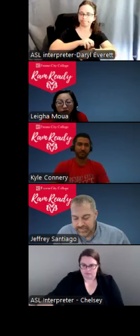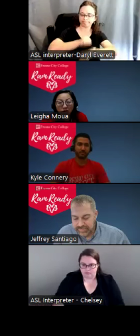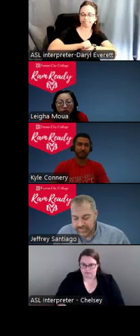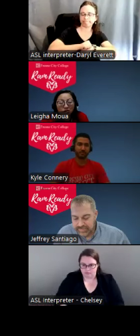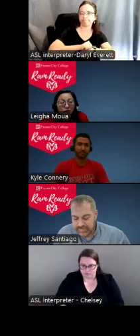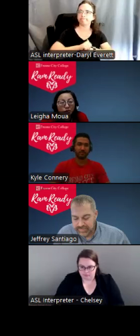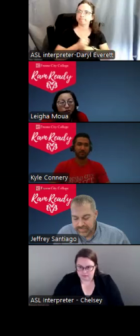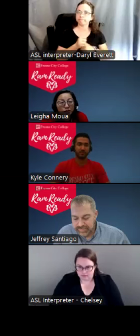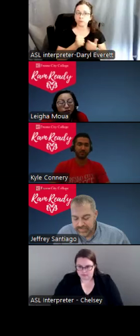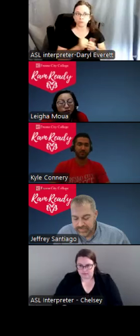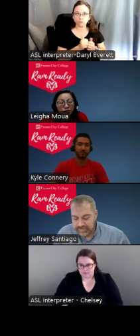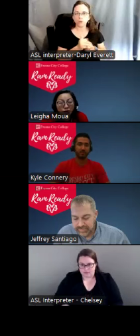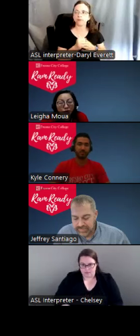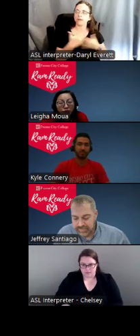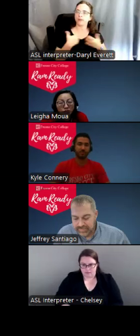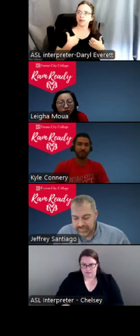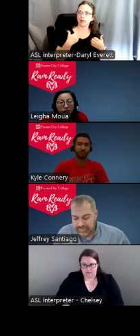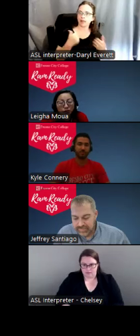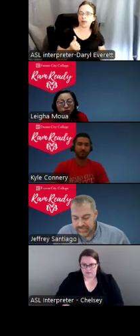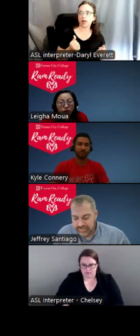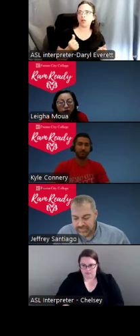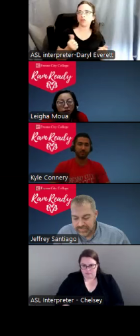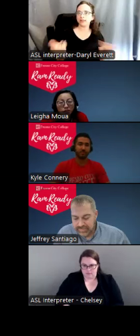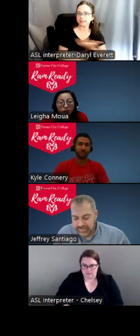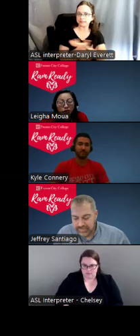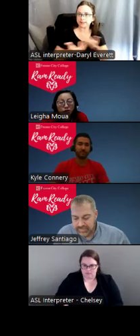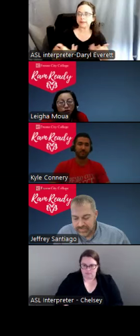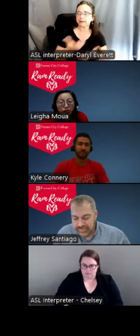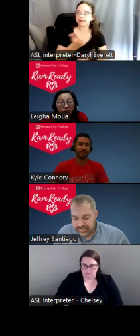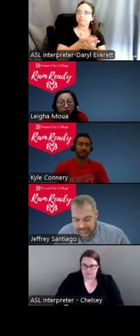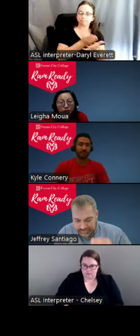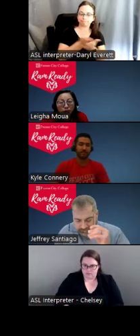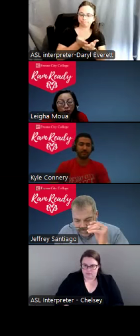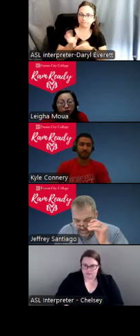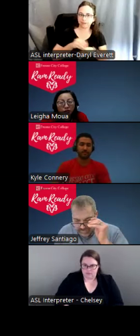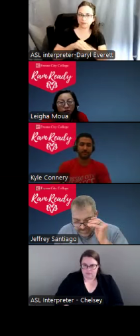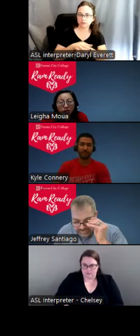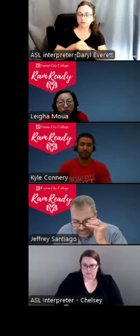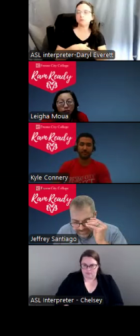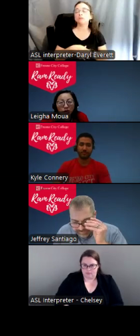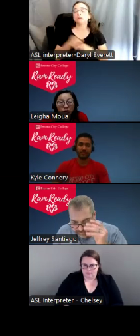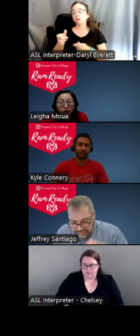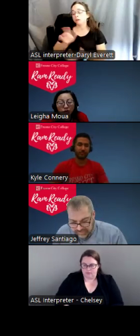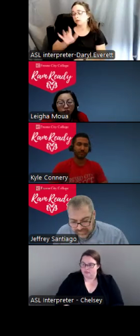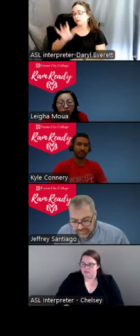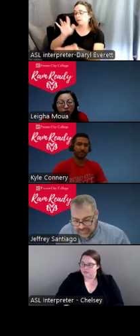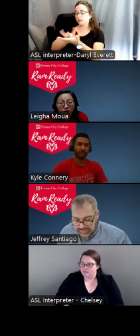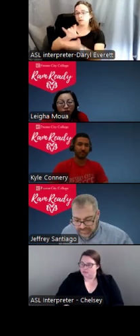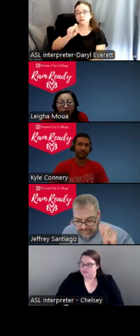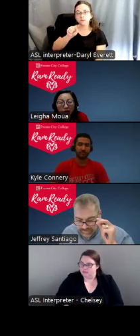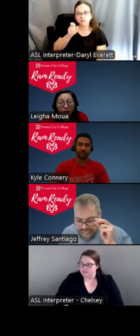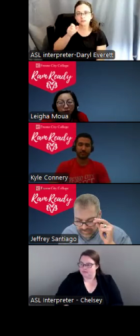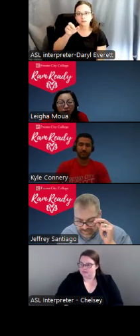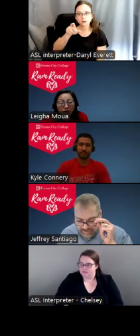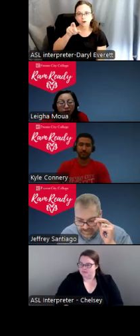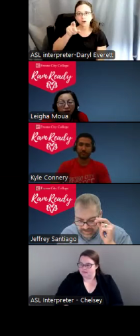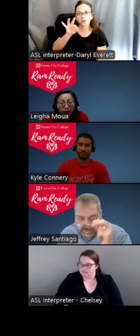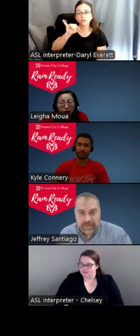counselor. So you want to use the Starfish link. So when you log into your Giant portal, you want to look for the Starfish